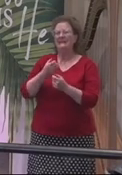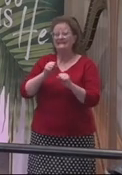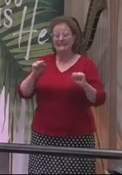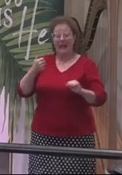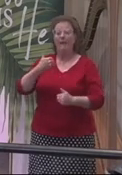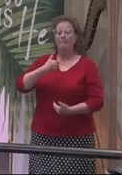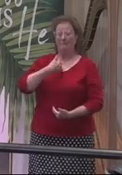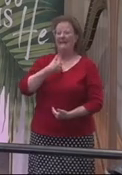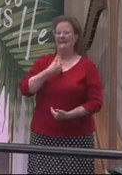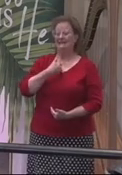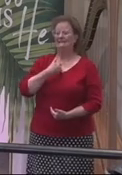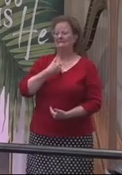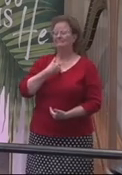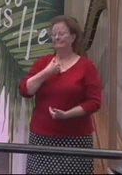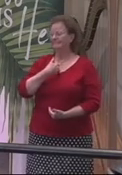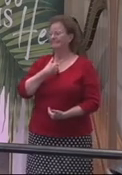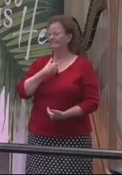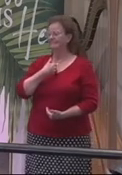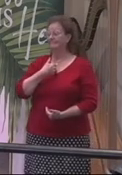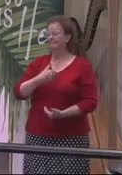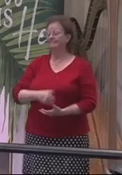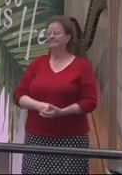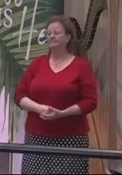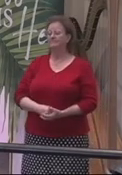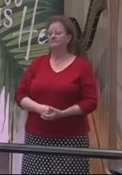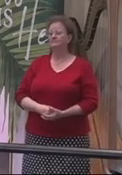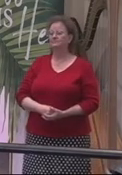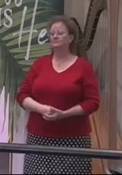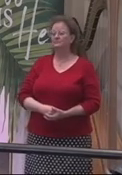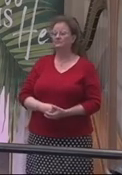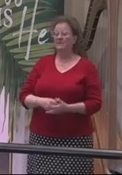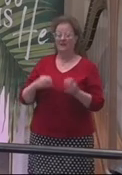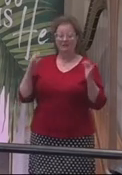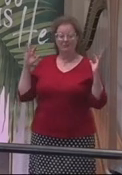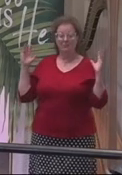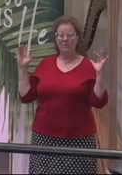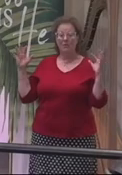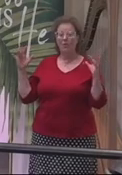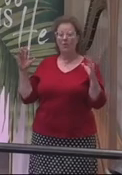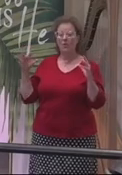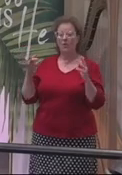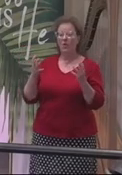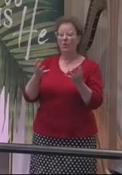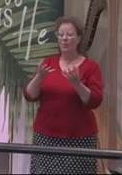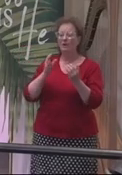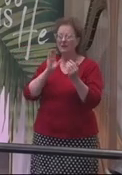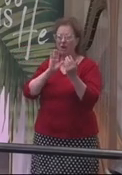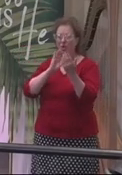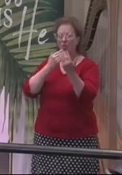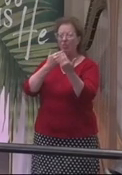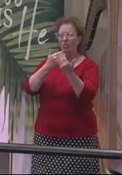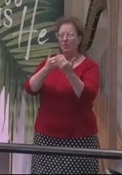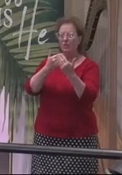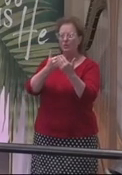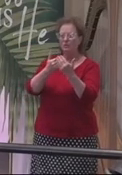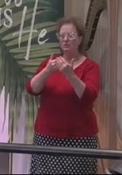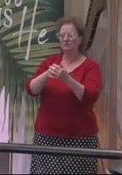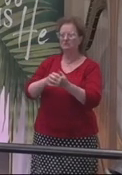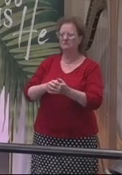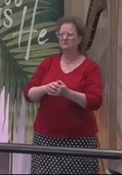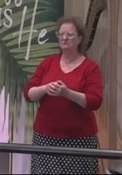Save me as well. Crowd gathered because they wanted to be near enough to borrow the